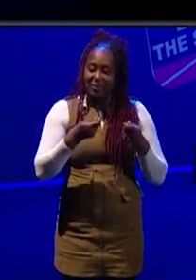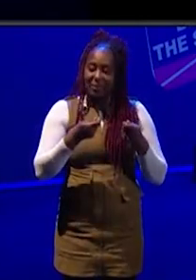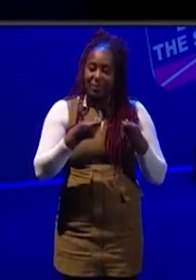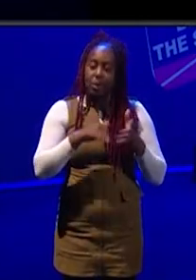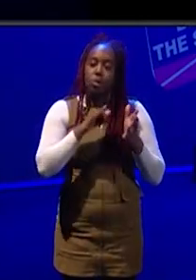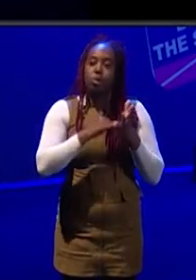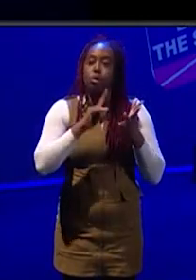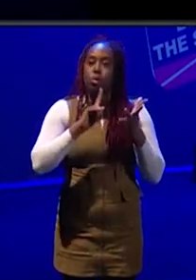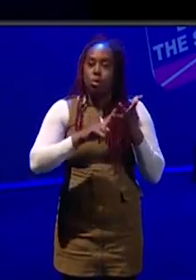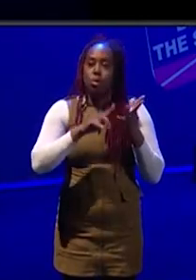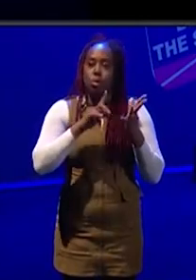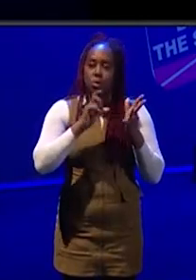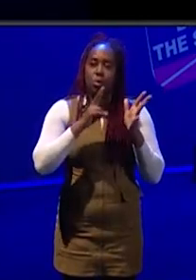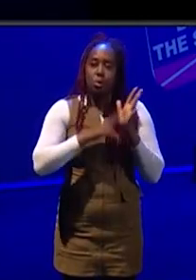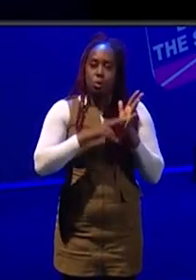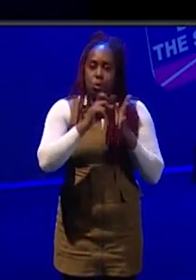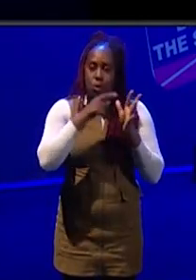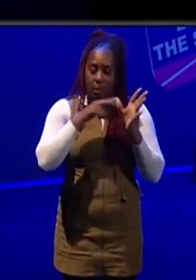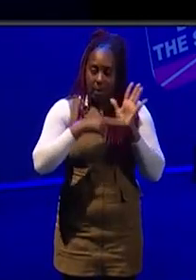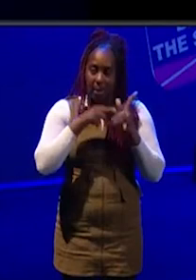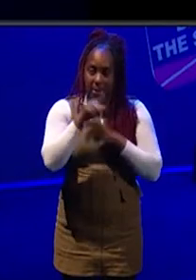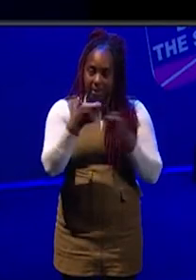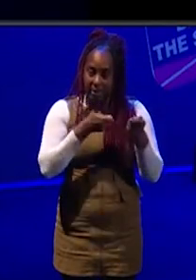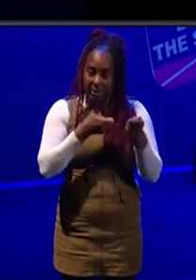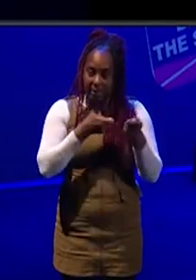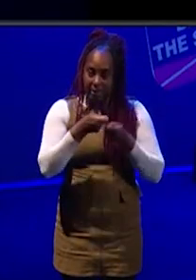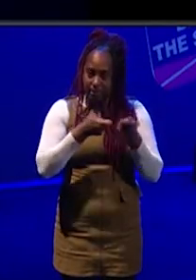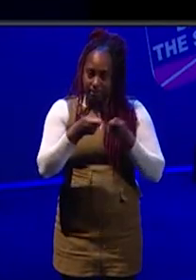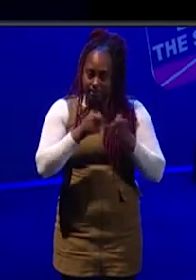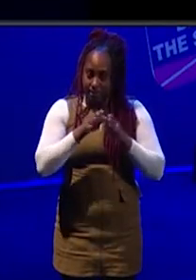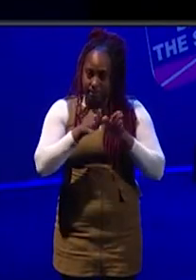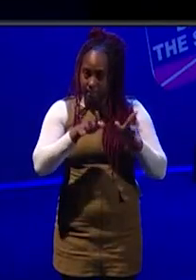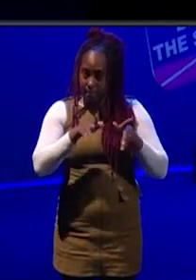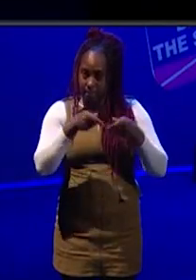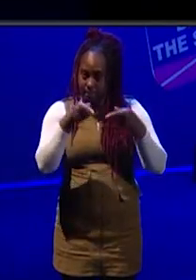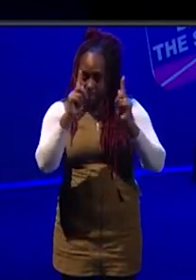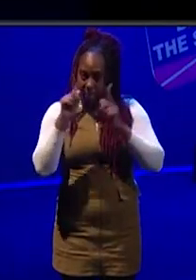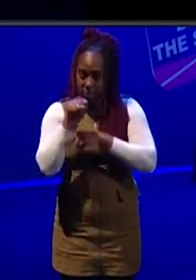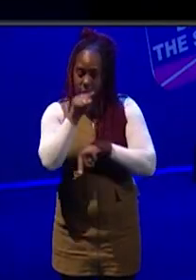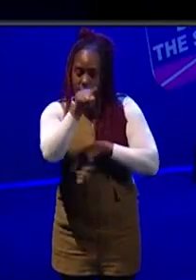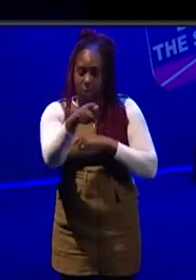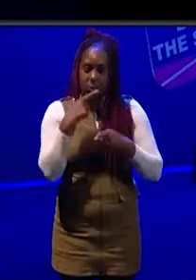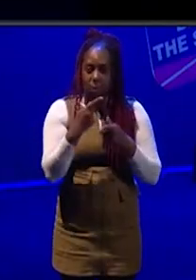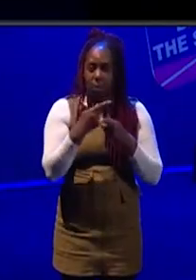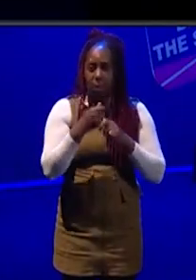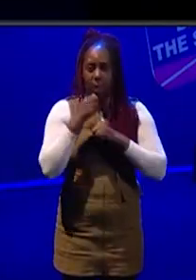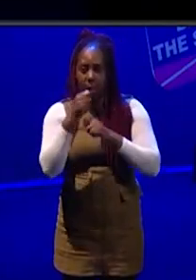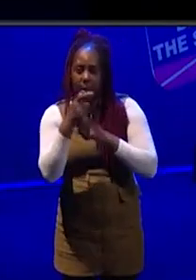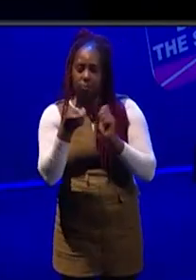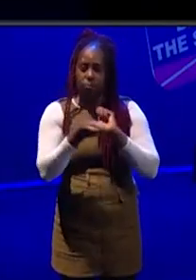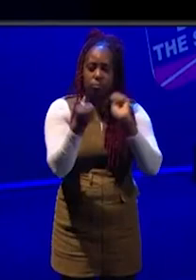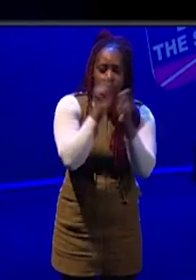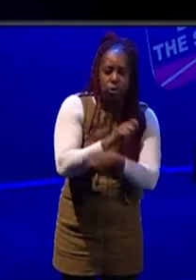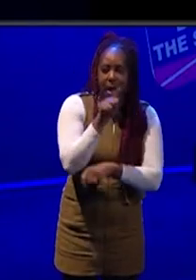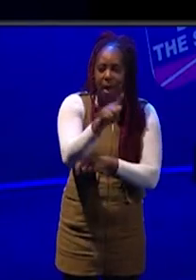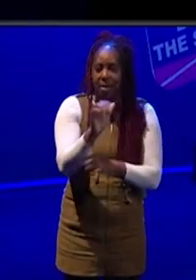There's a mailing list, and we're getting money in and giving it back out to those artists to help lobby for change, to help set their